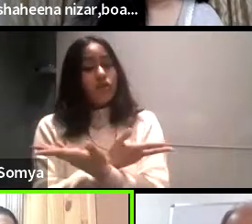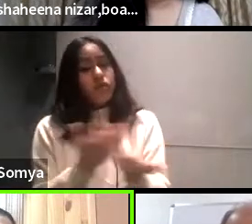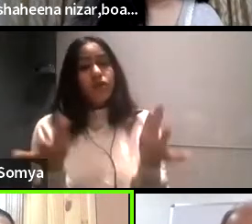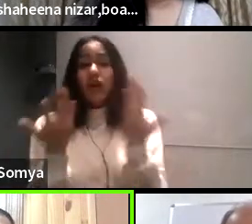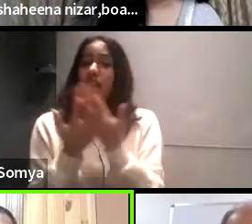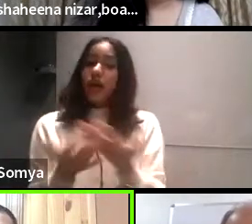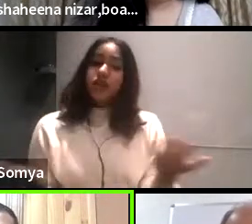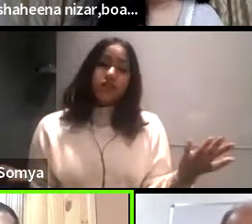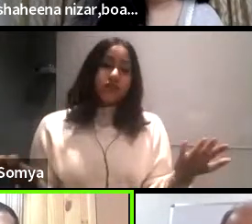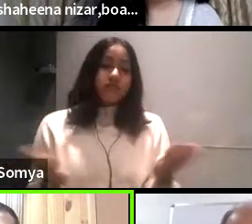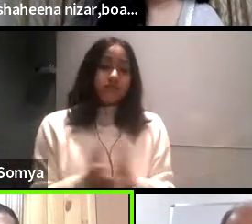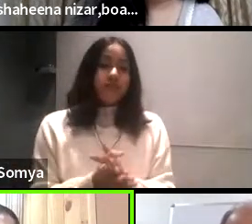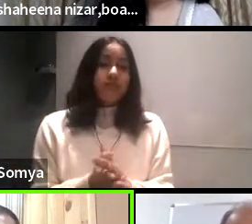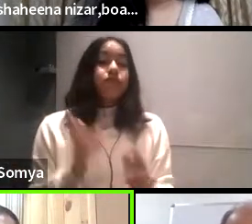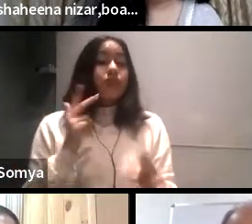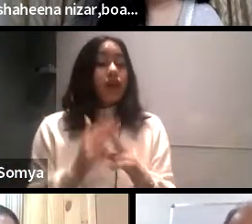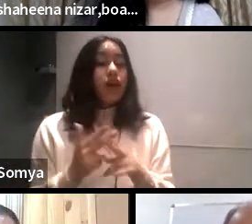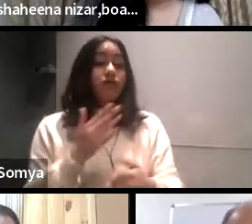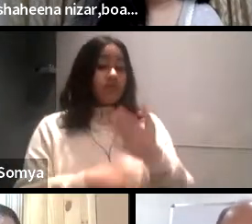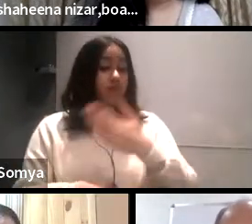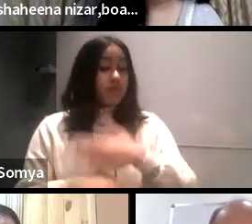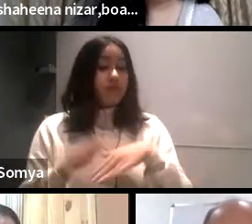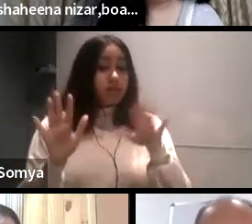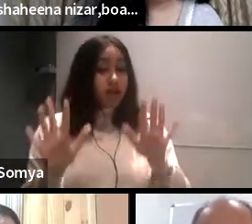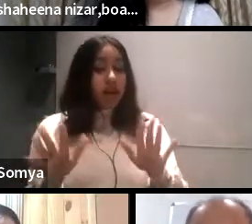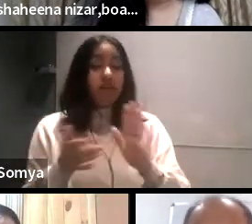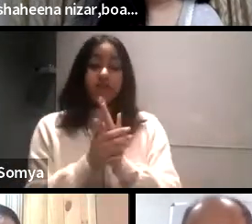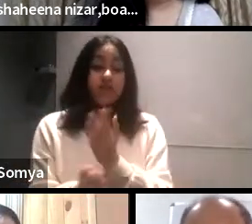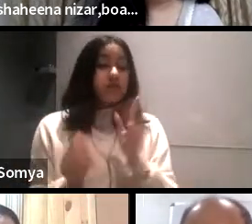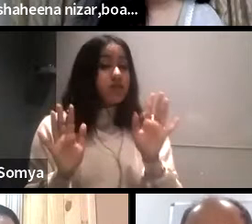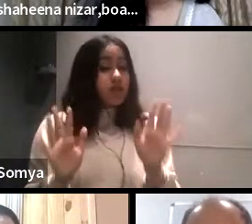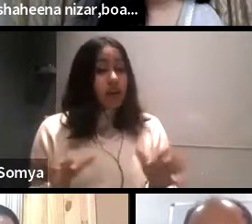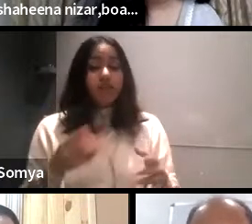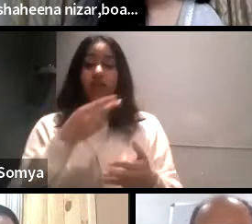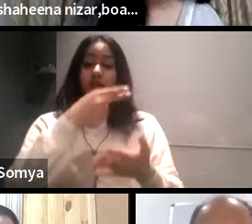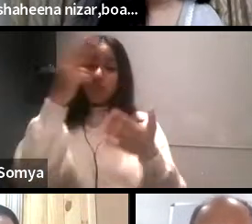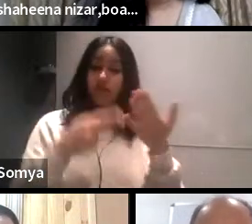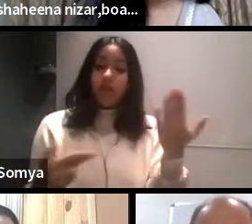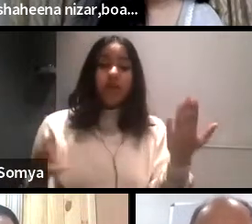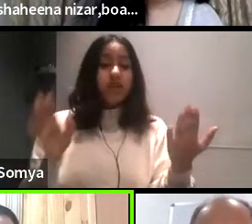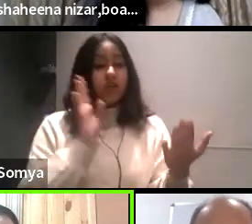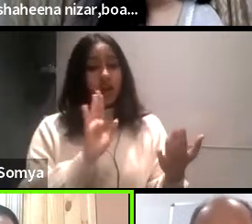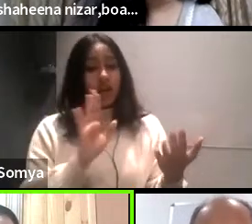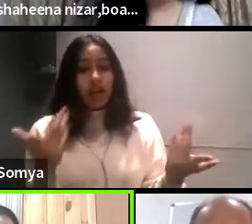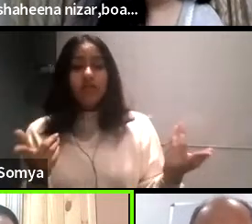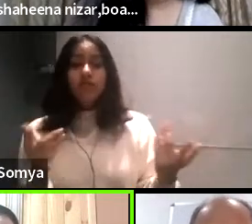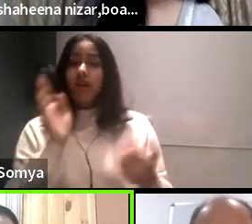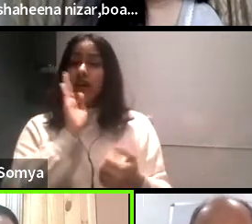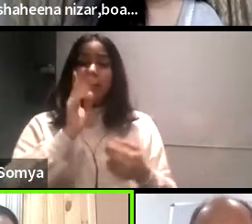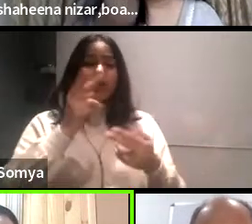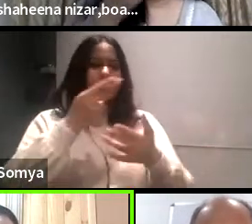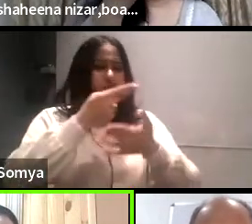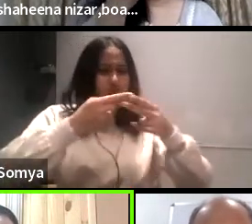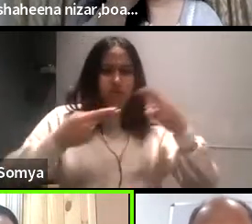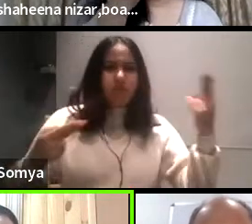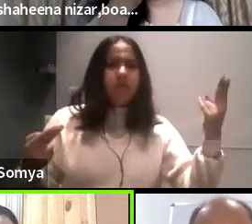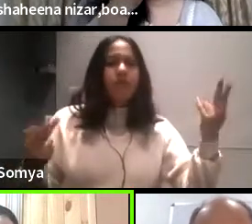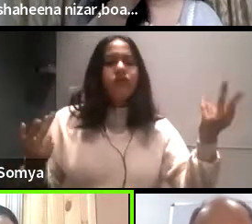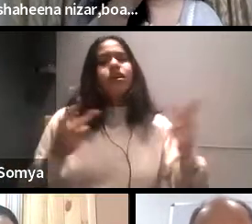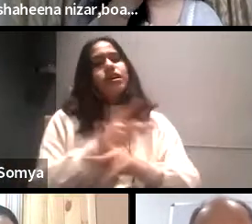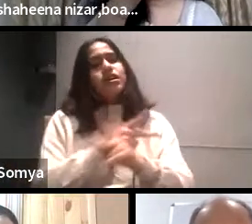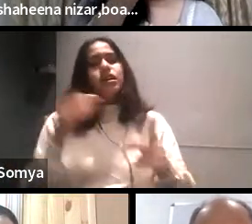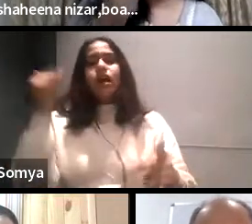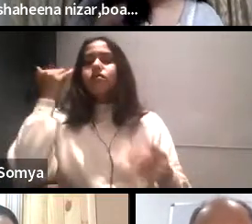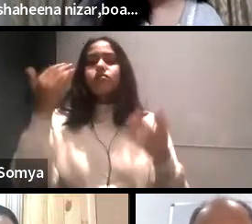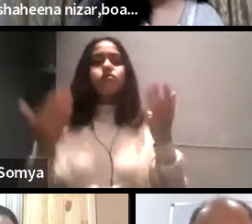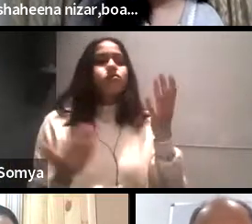of the differently able people who have talents for painting, singing, poetry, any sort of a creation